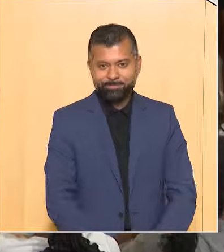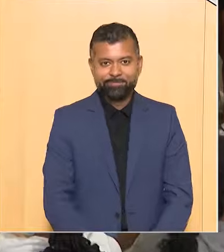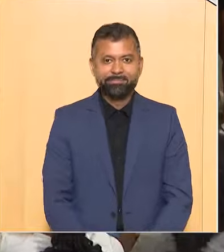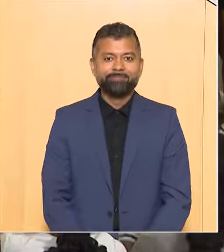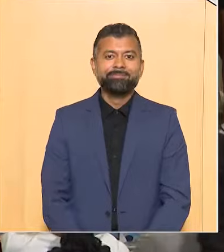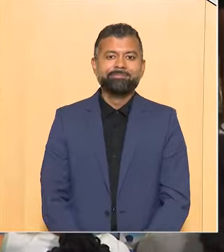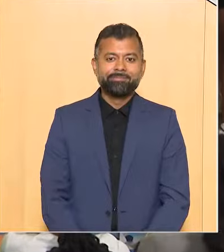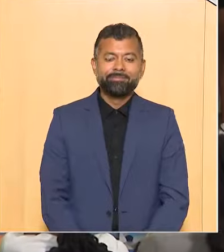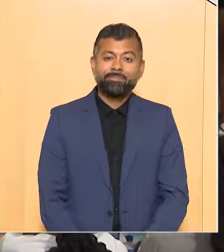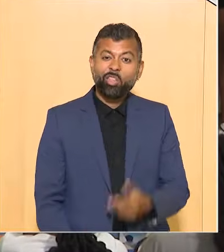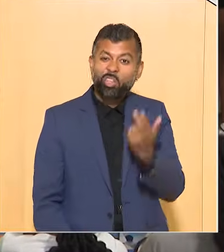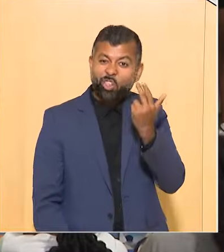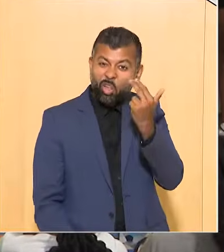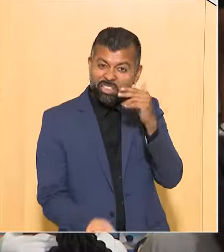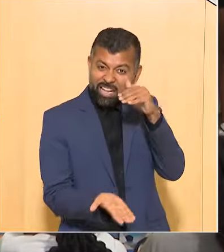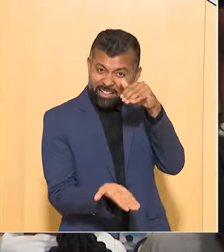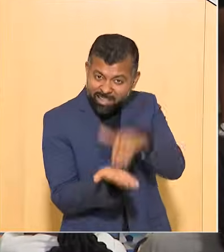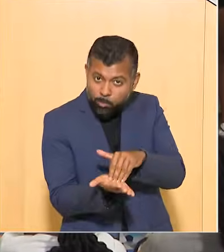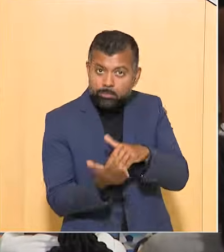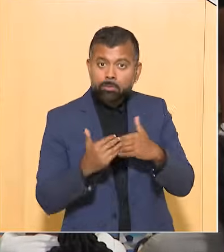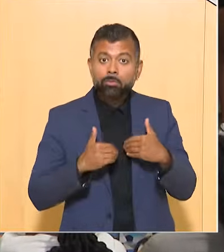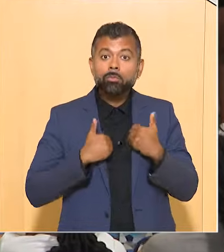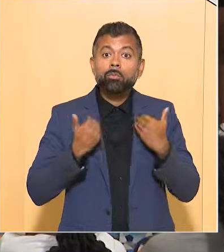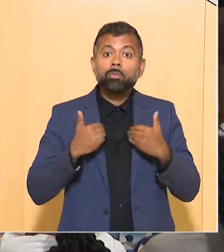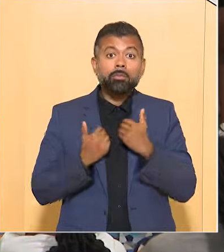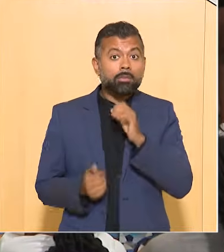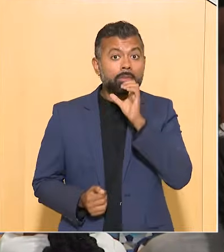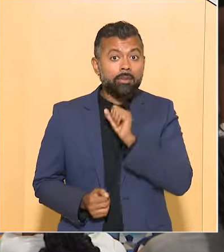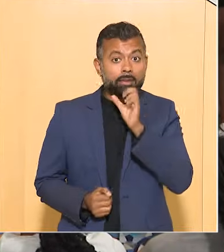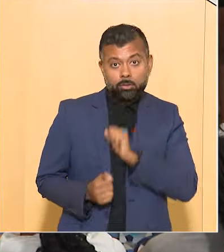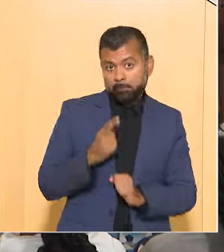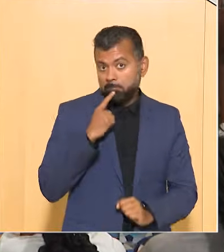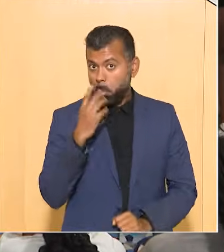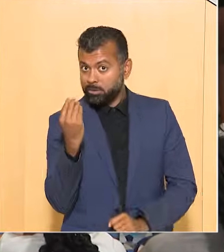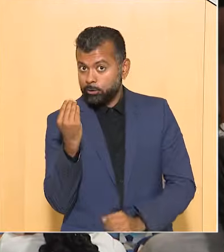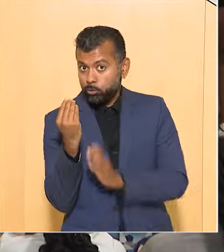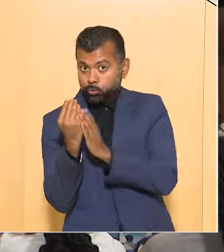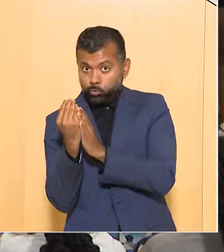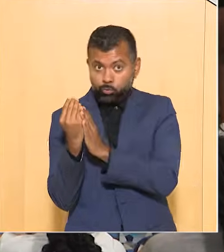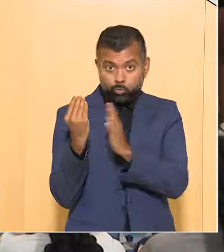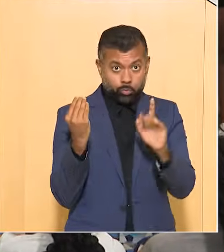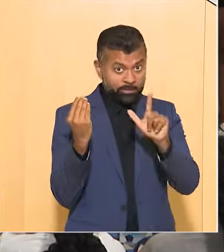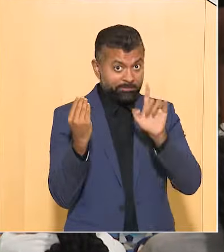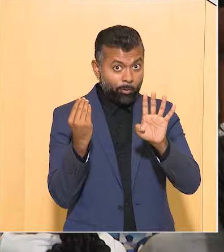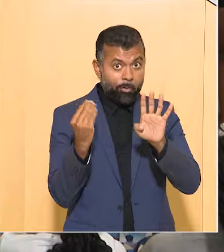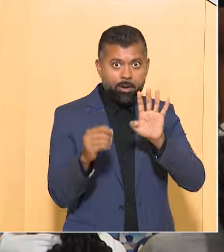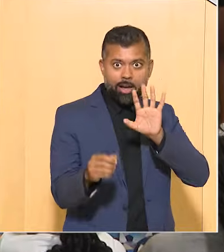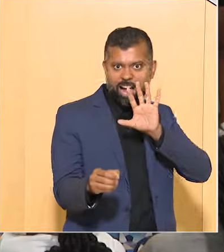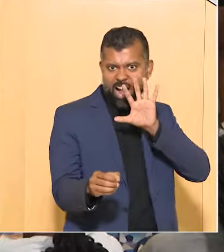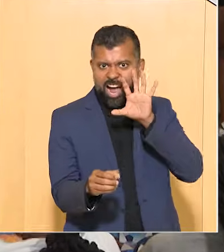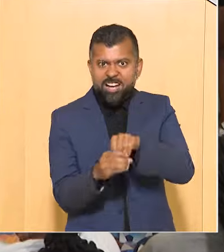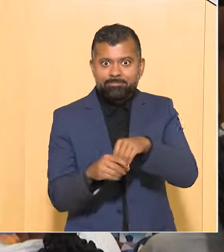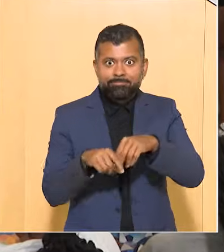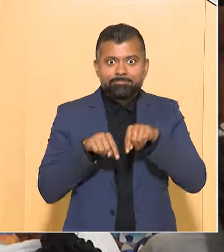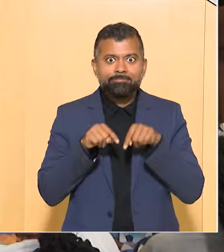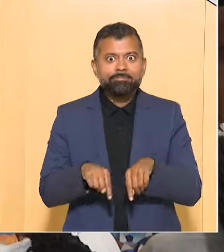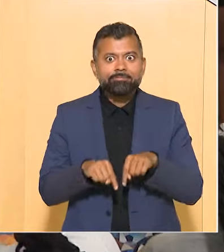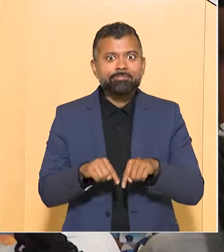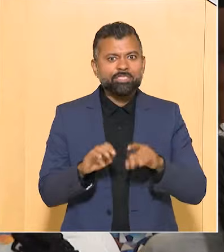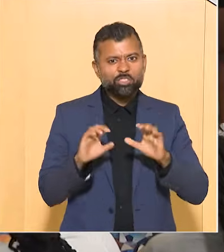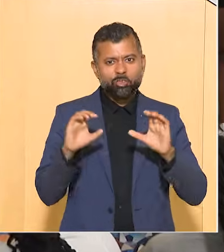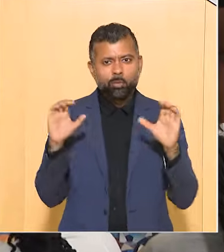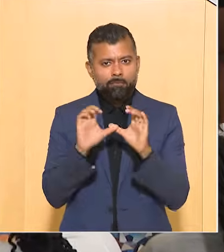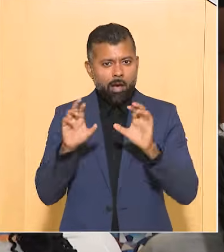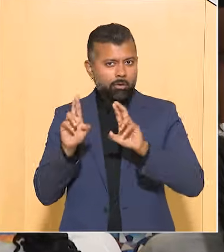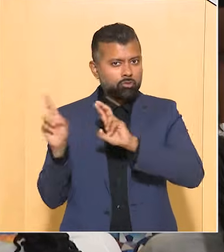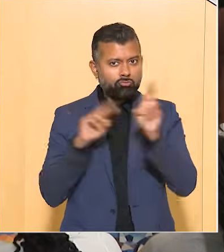13,000 young people between the ages of 14 and 24 who are certified and ready to work this